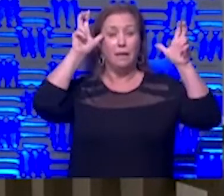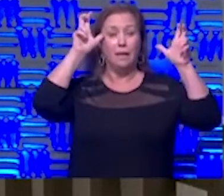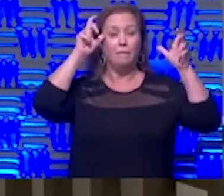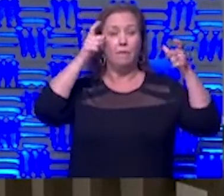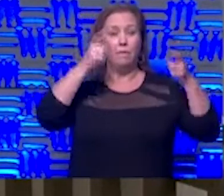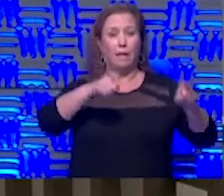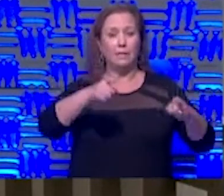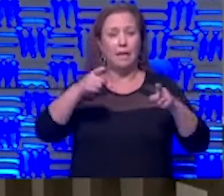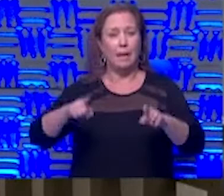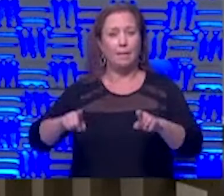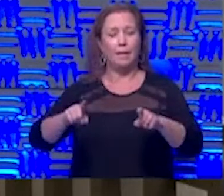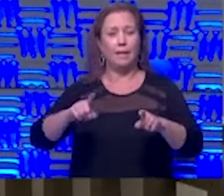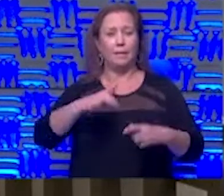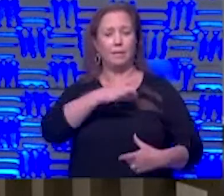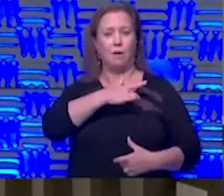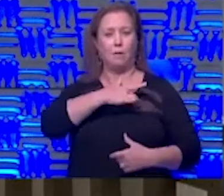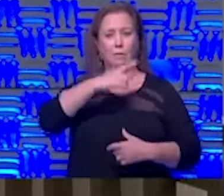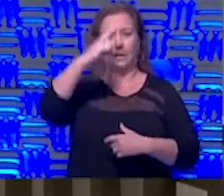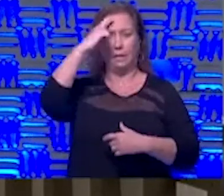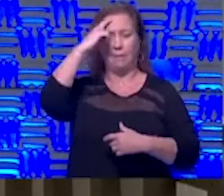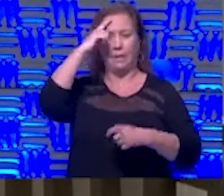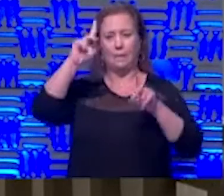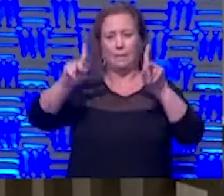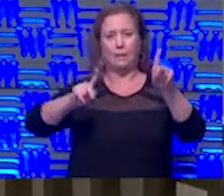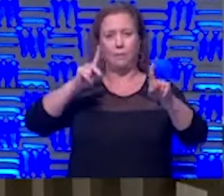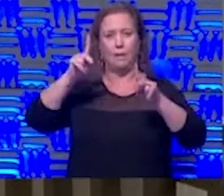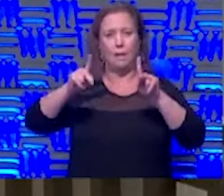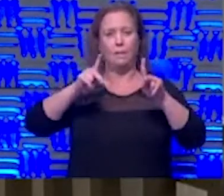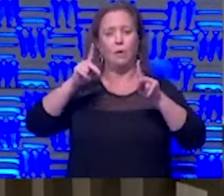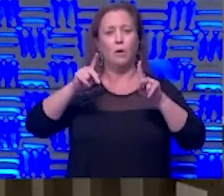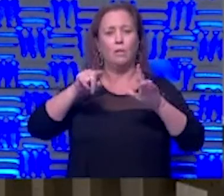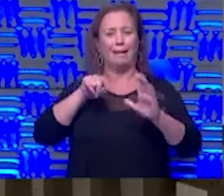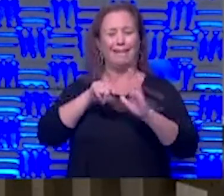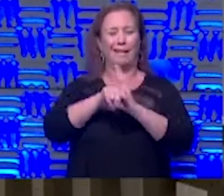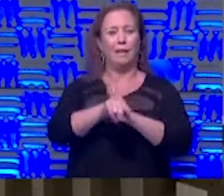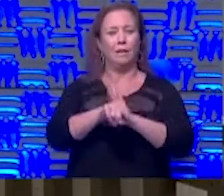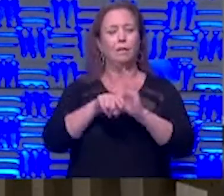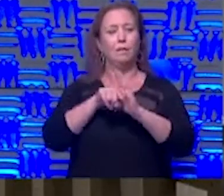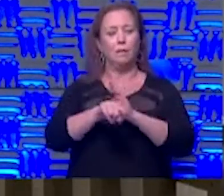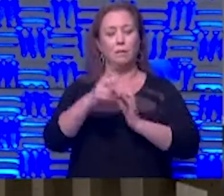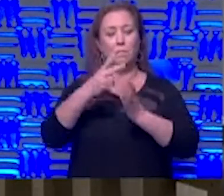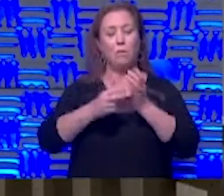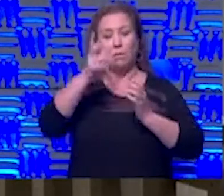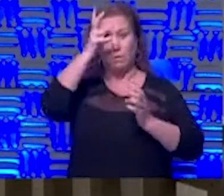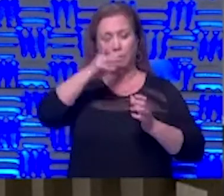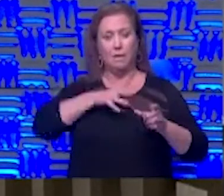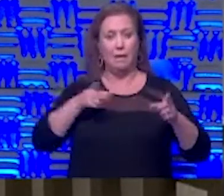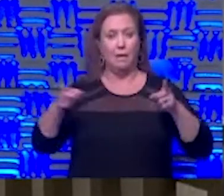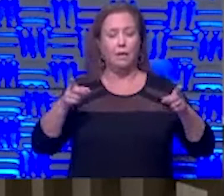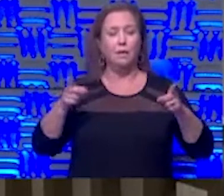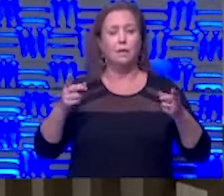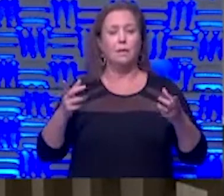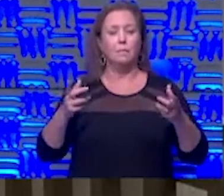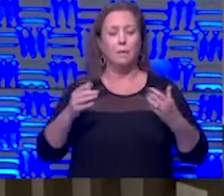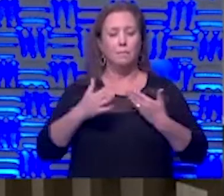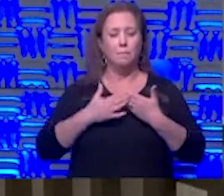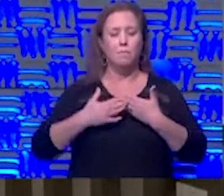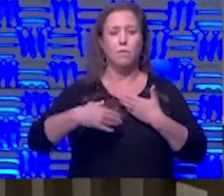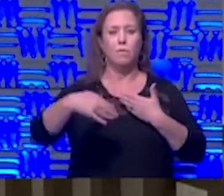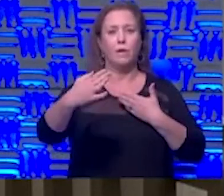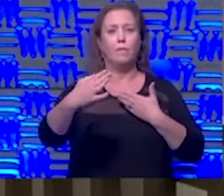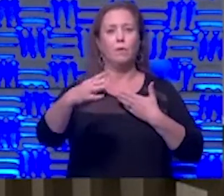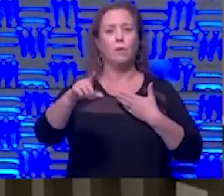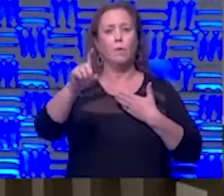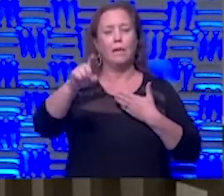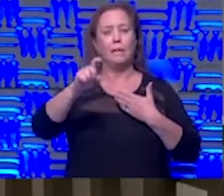through the hearts and minds of those people that perpetrated the murder. But moving forward, we have to get